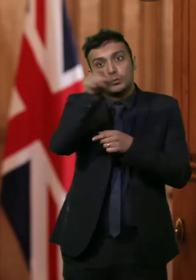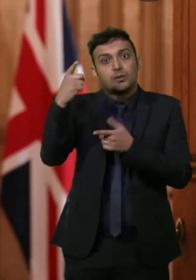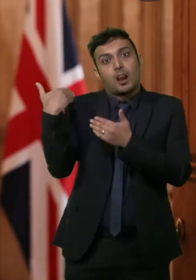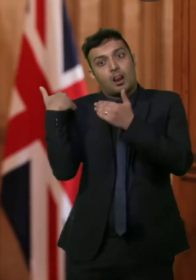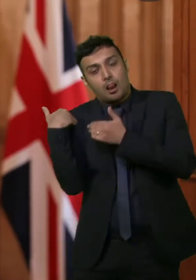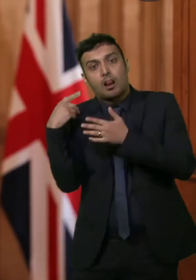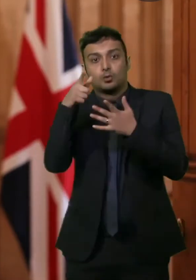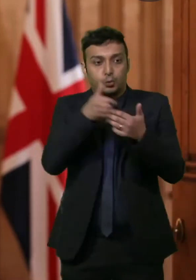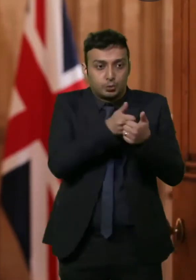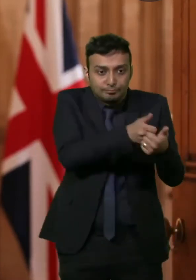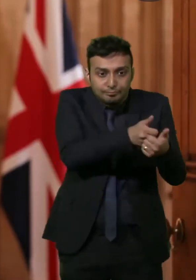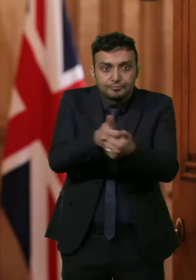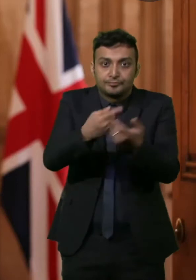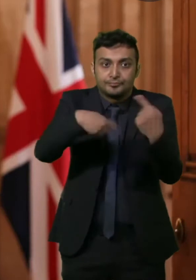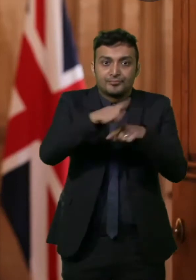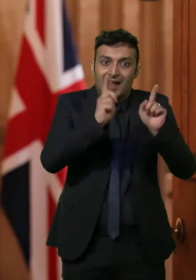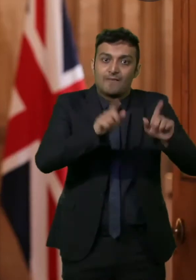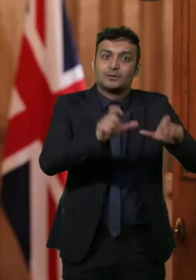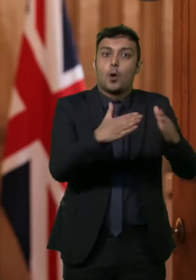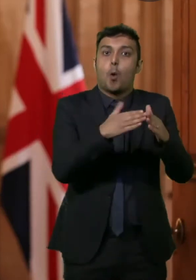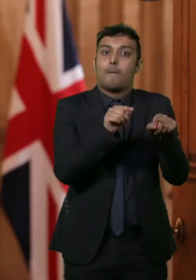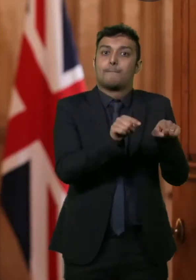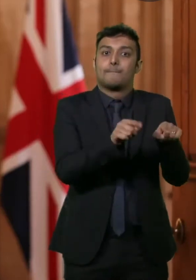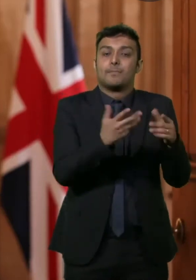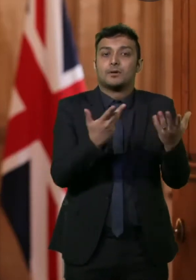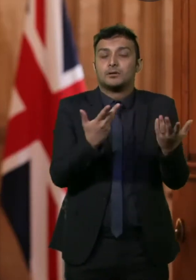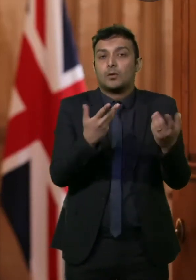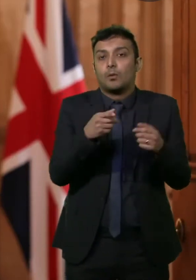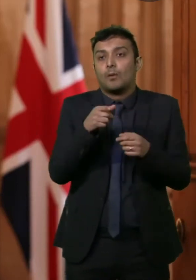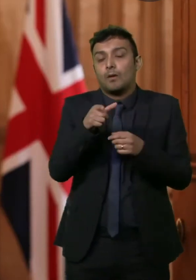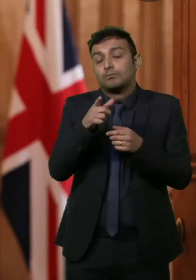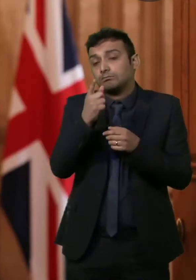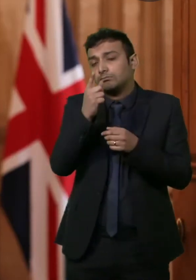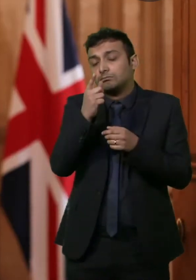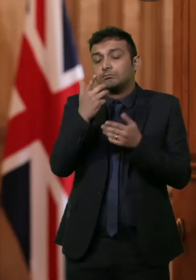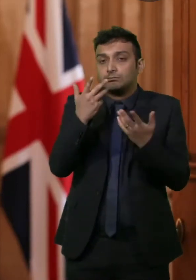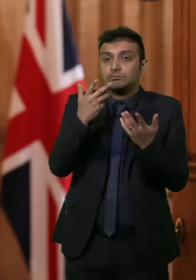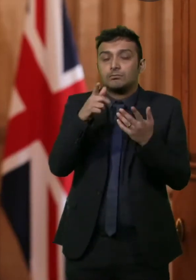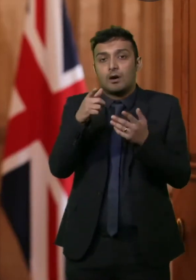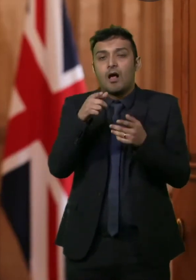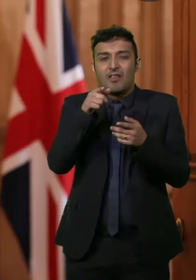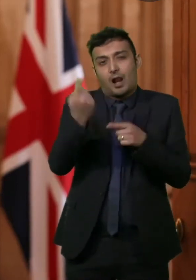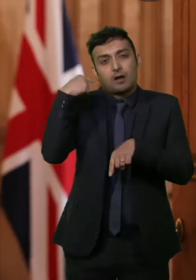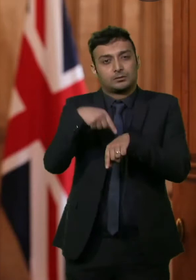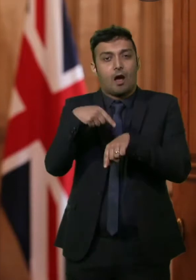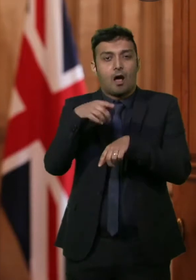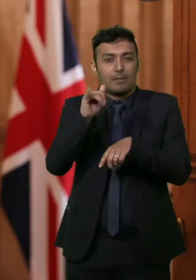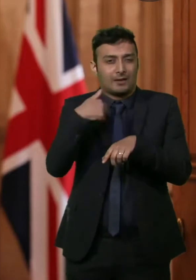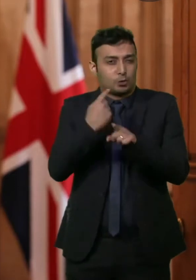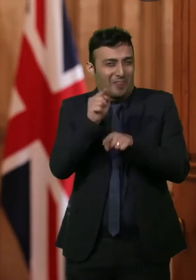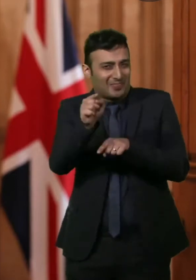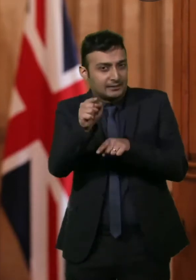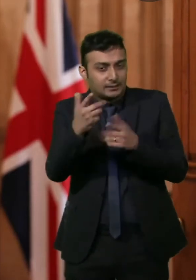and that's one of the that's possibly what I was referring to last time that we talked. And